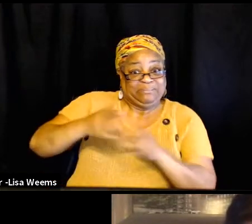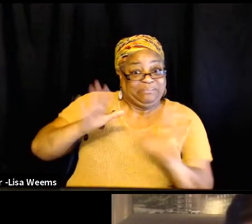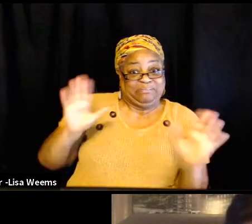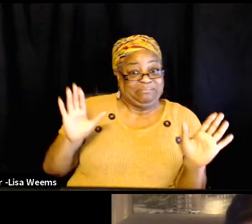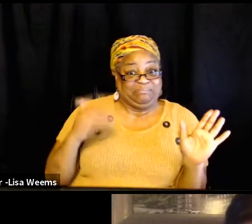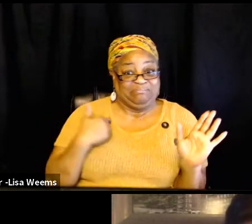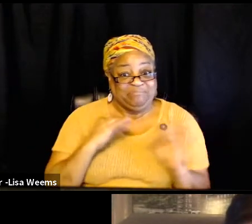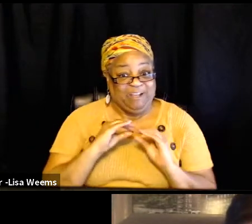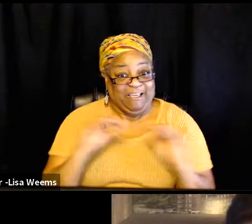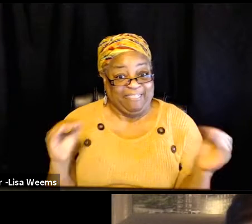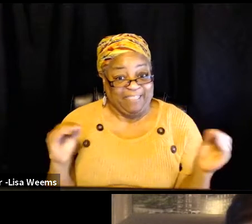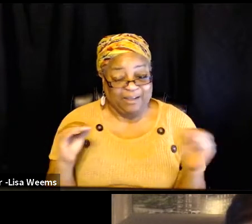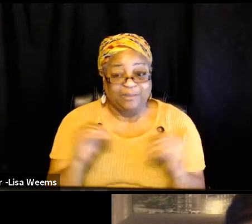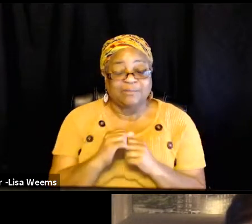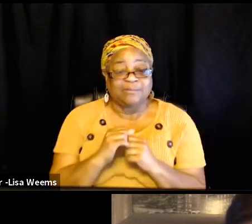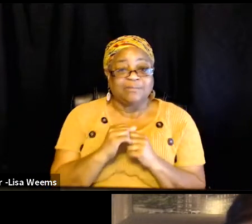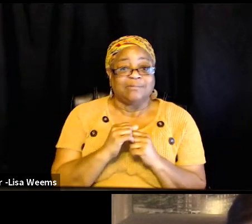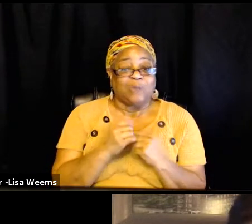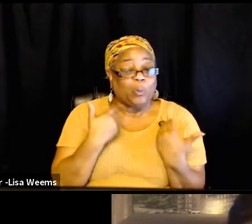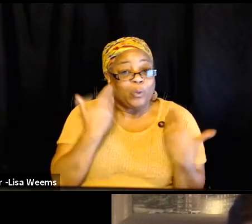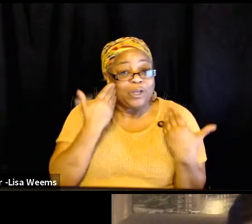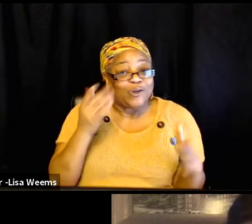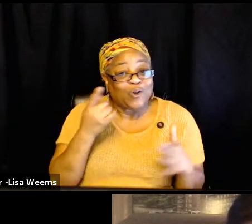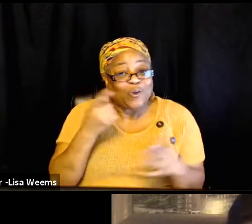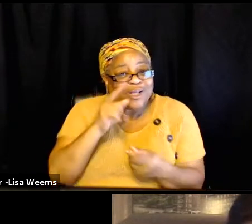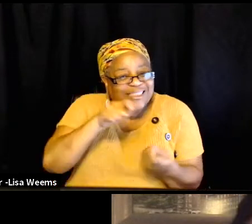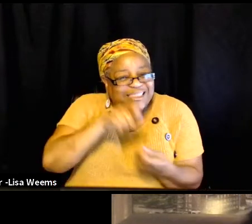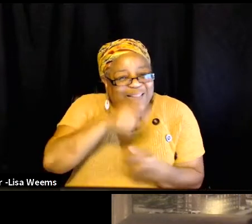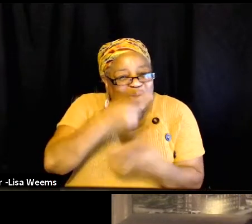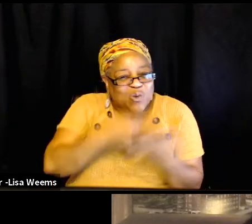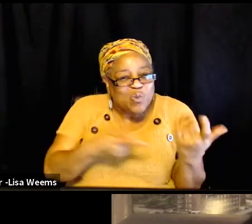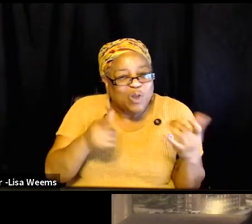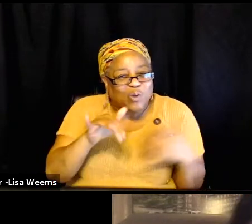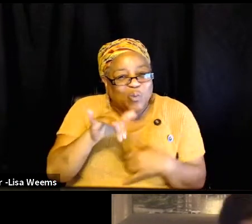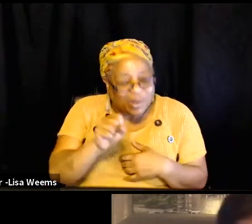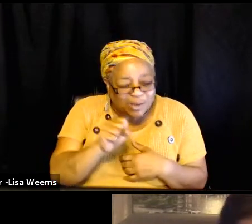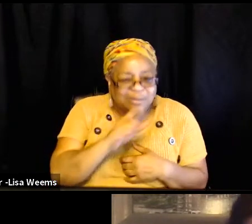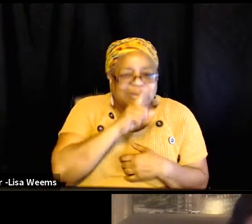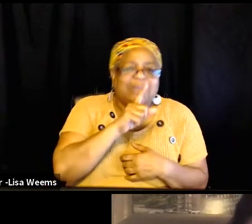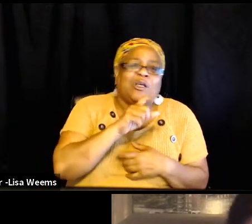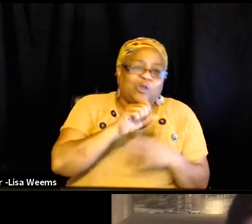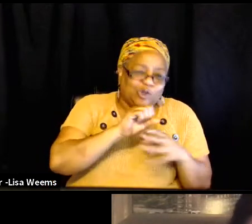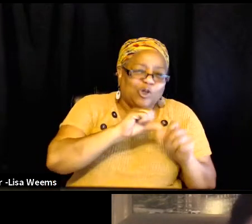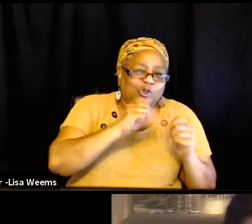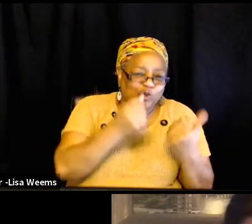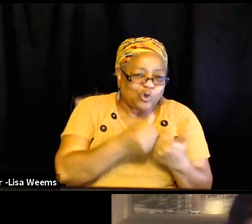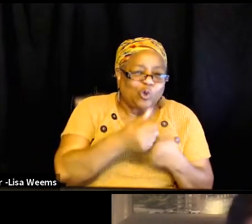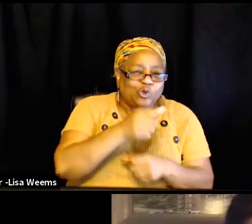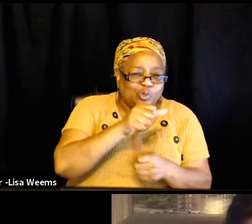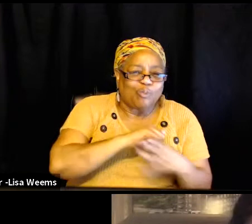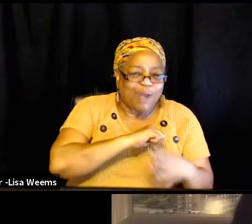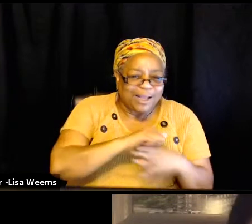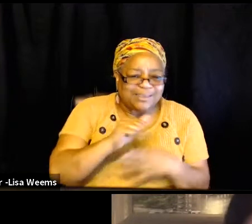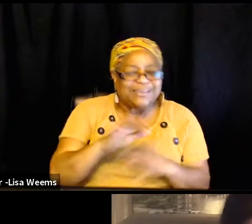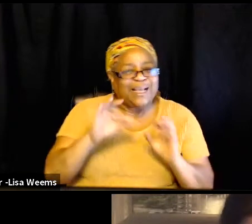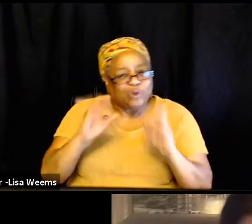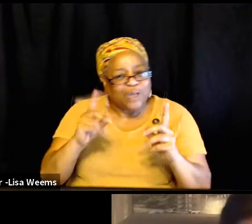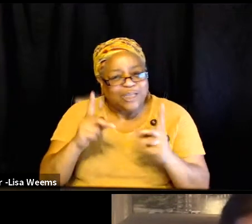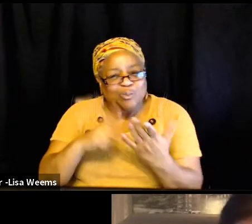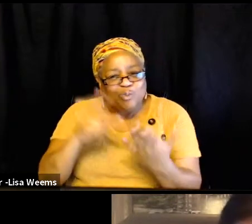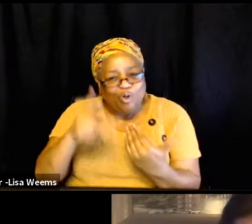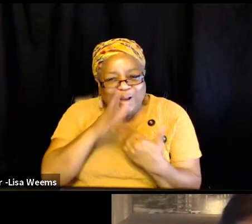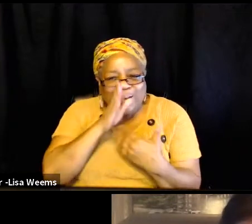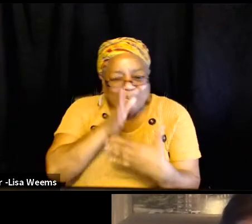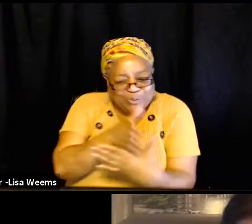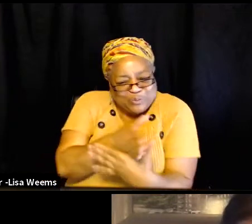name of what that was exactly. It was kind of social practice. It was kind of an education program. It was somewhere in between, you know. But what